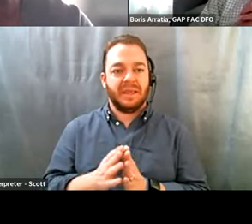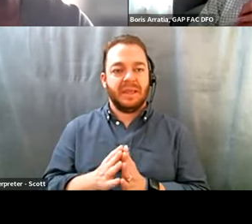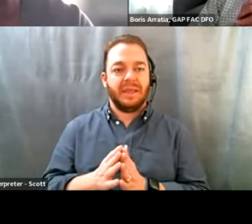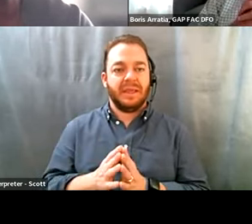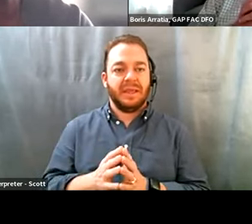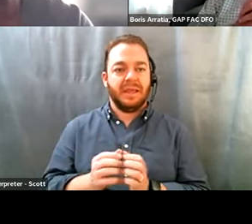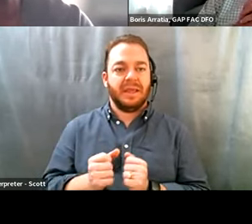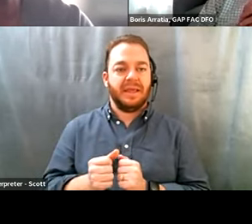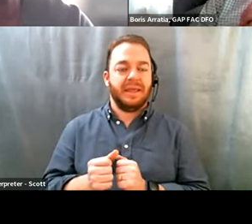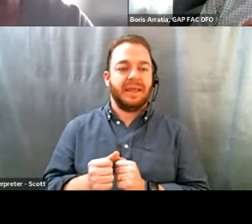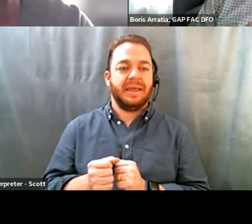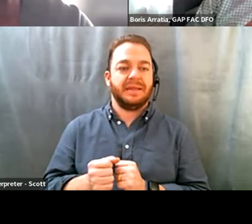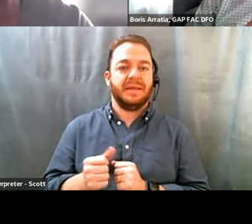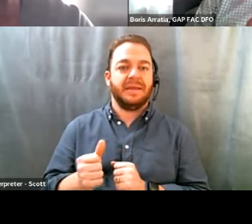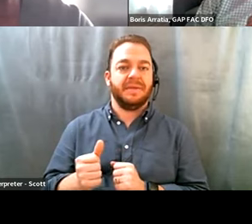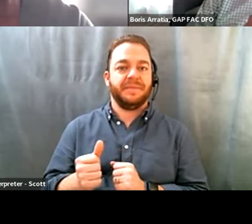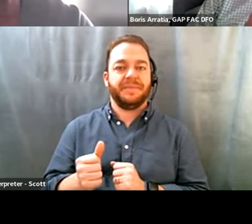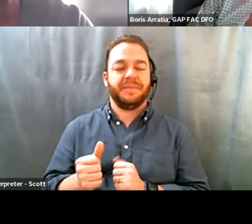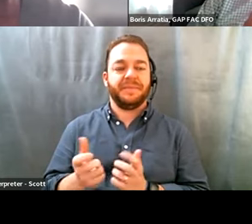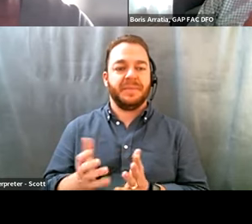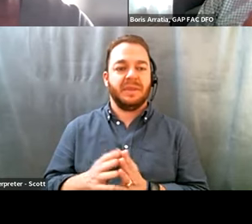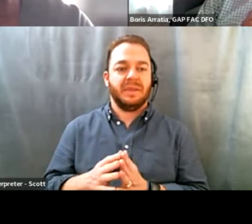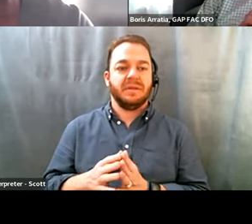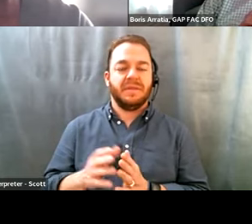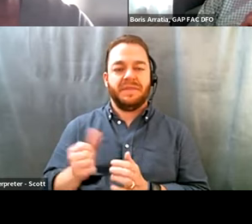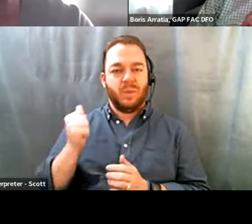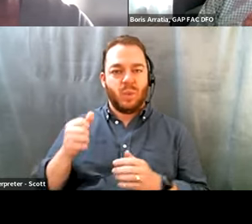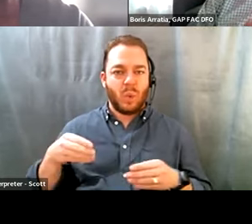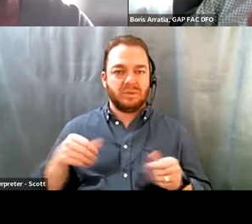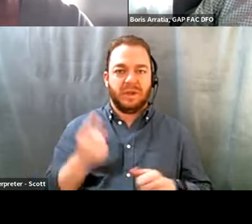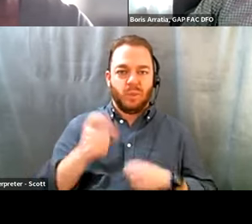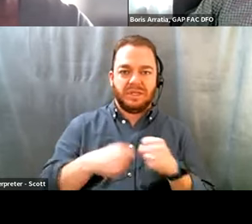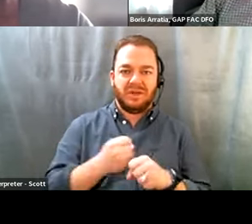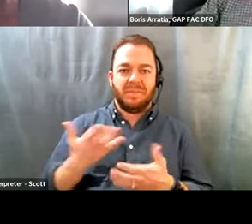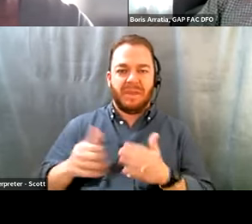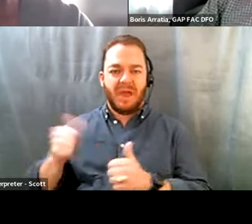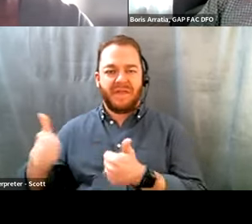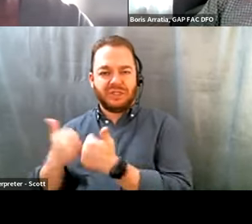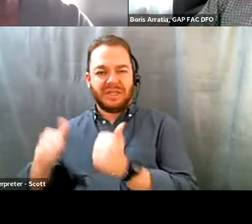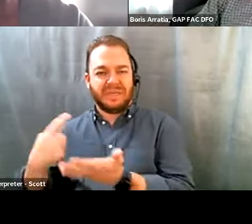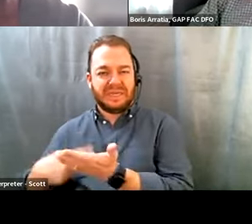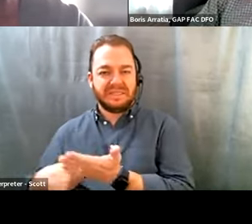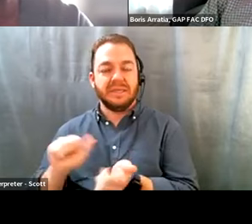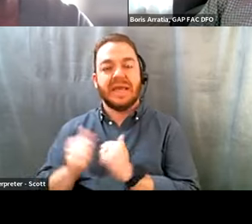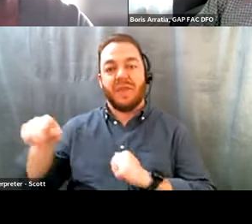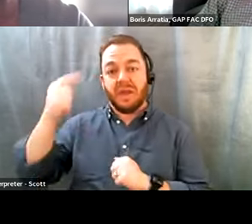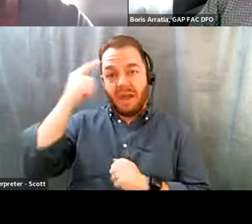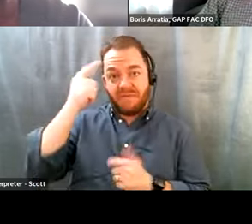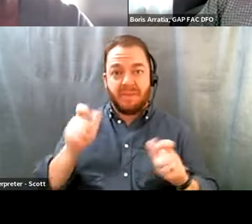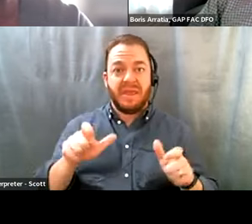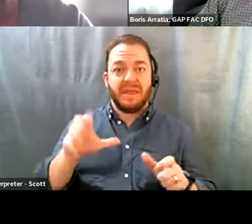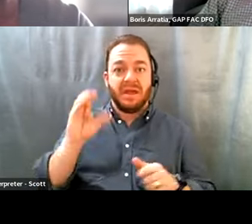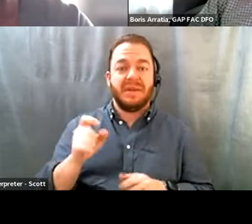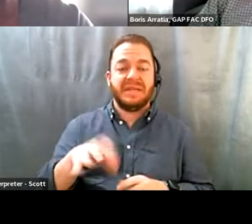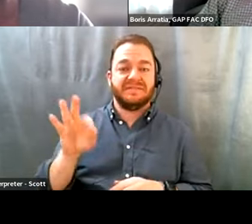not going to spend a year. And this is another maybe a challenge we can talk about how I think government and big enterprises often